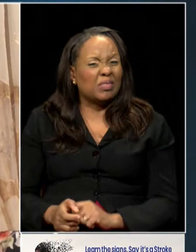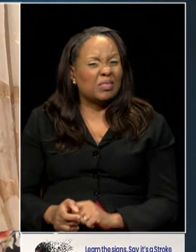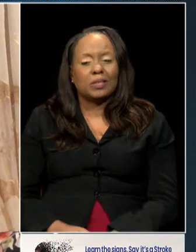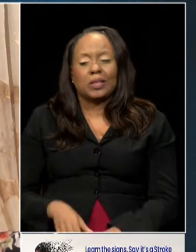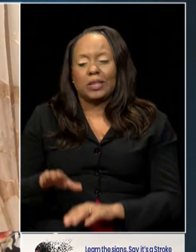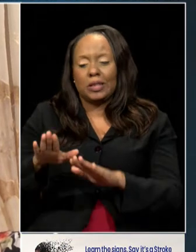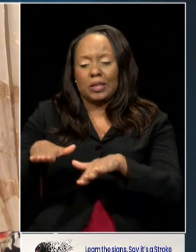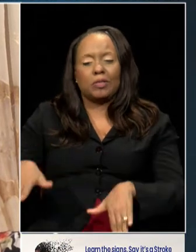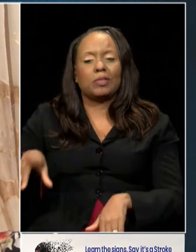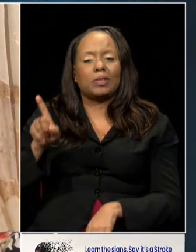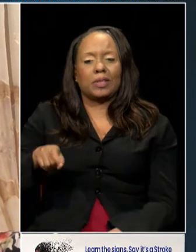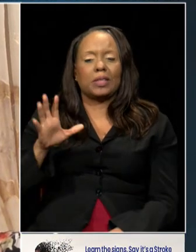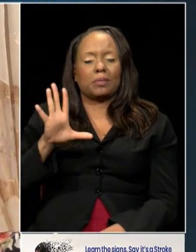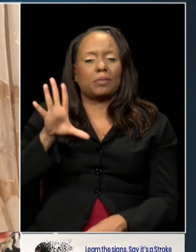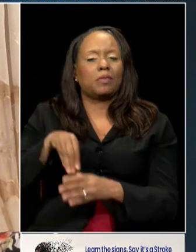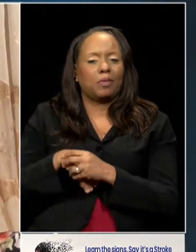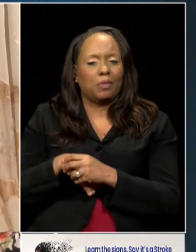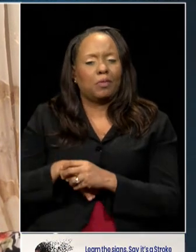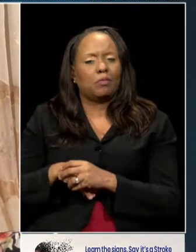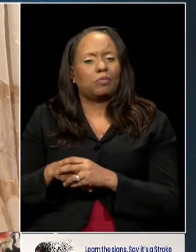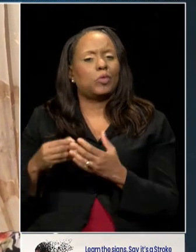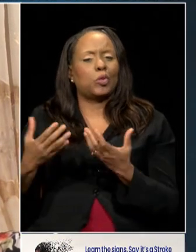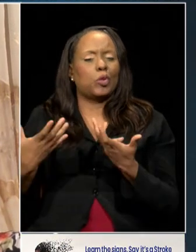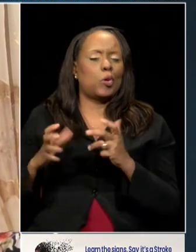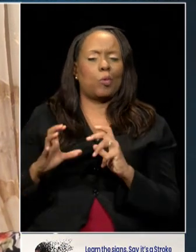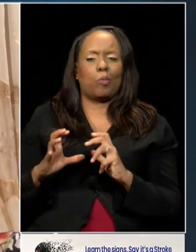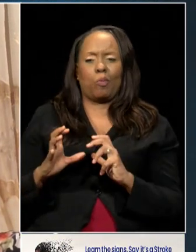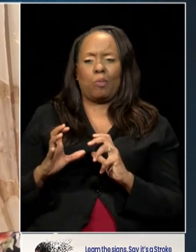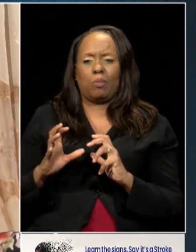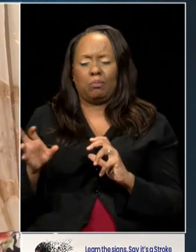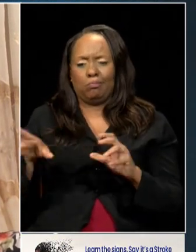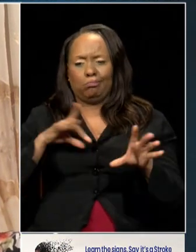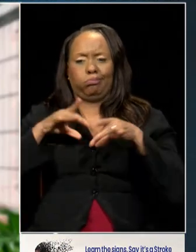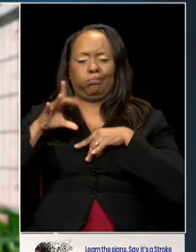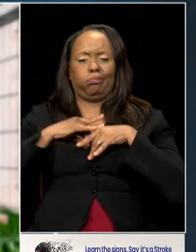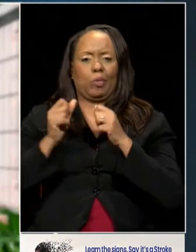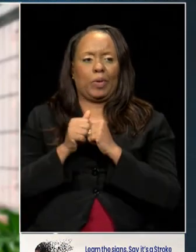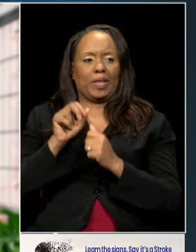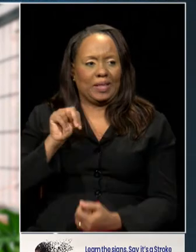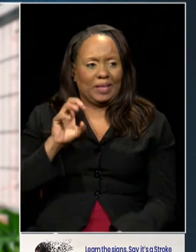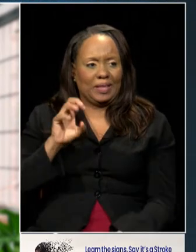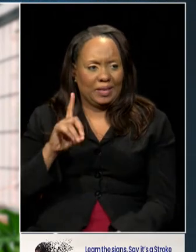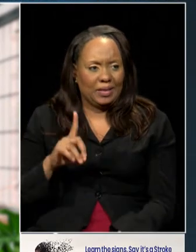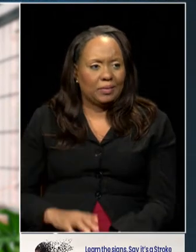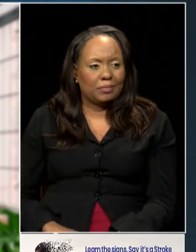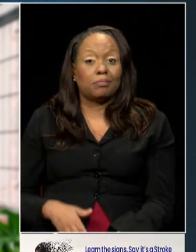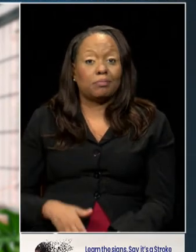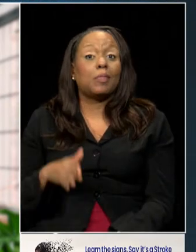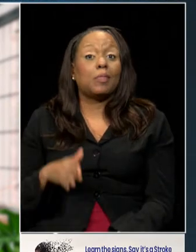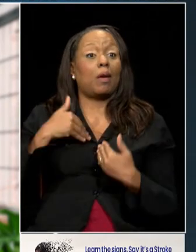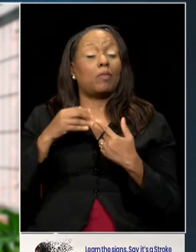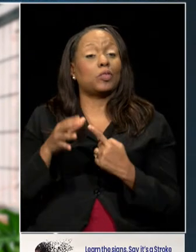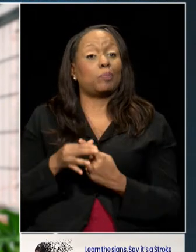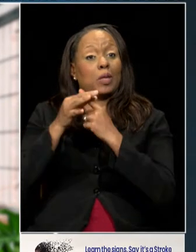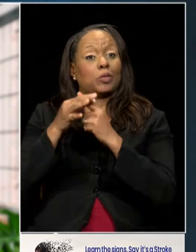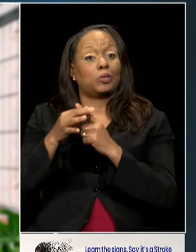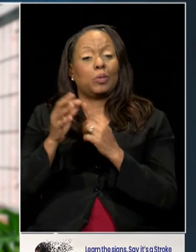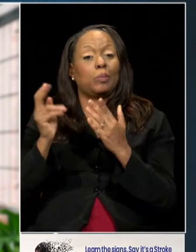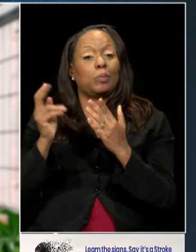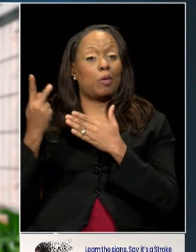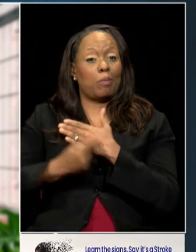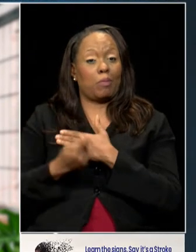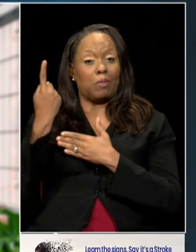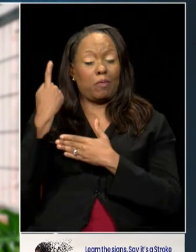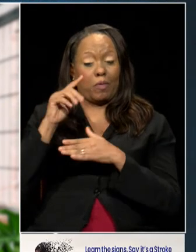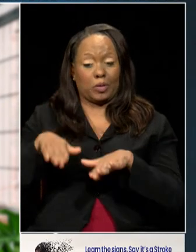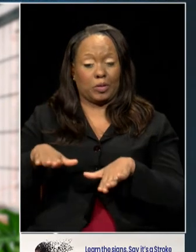this chronic non-communicable disease situation. But we'll have a special show for children down the road as well. Another question before we share